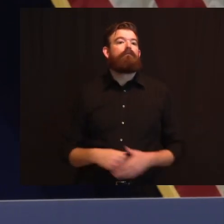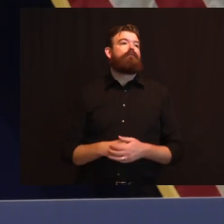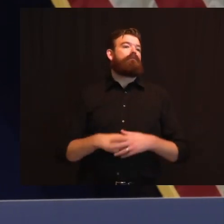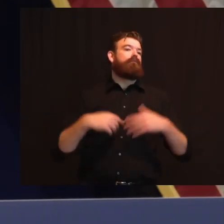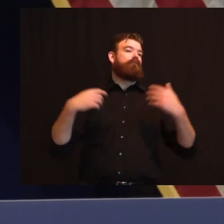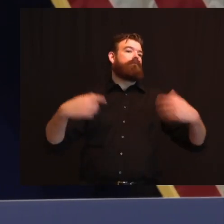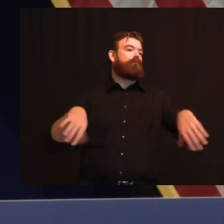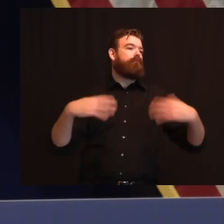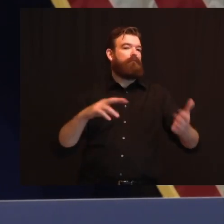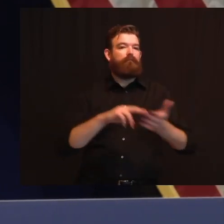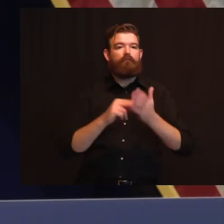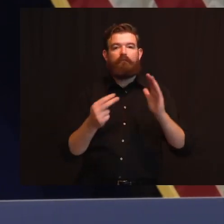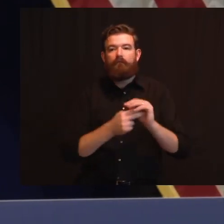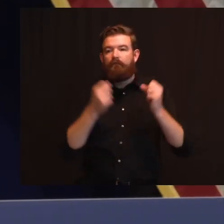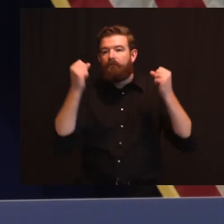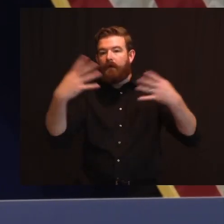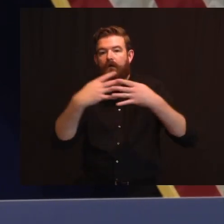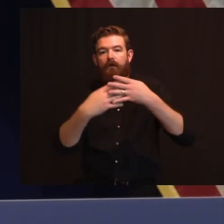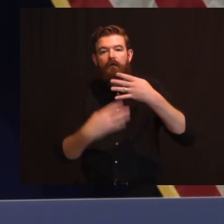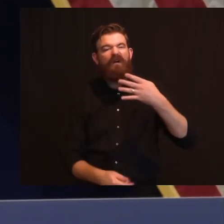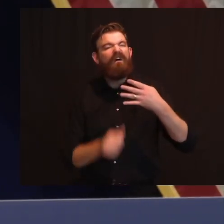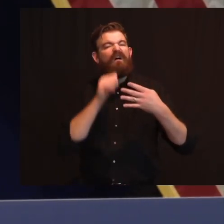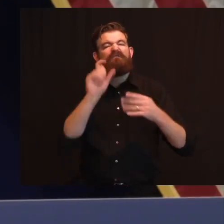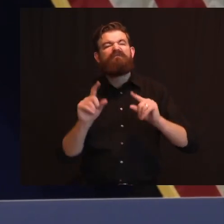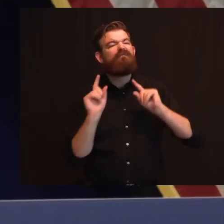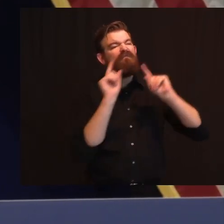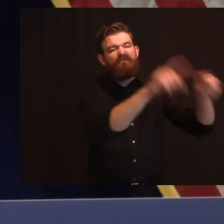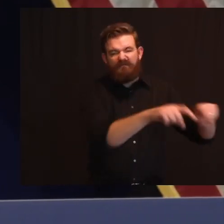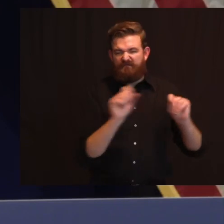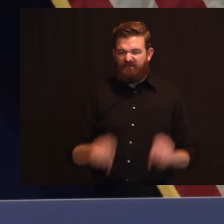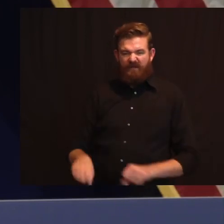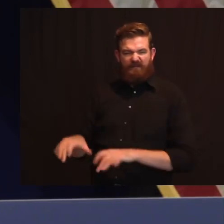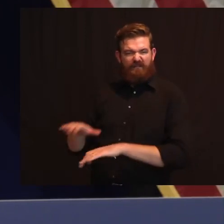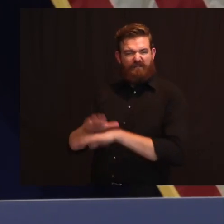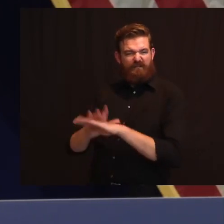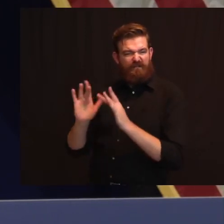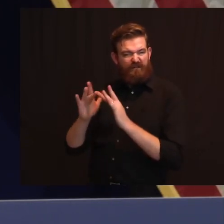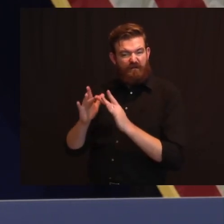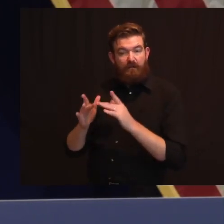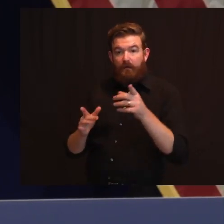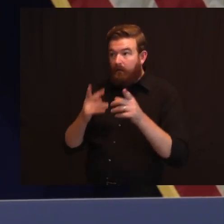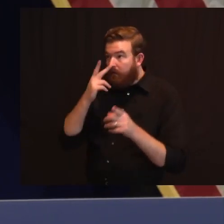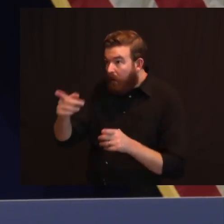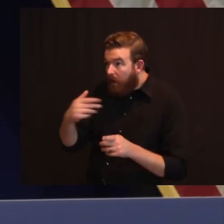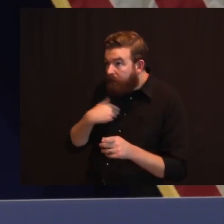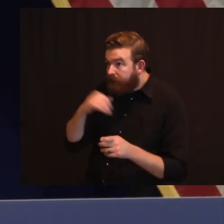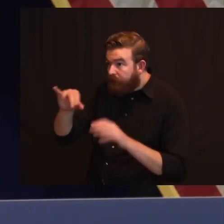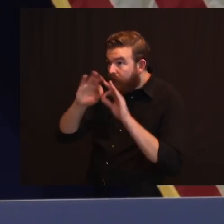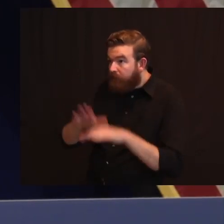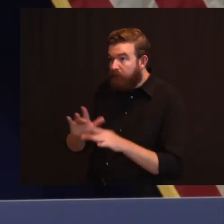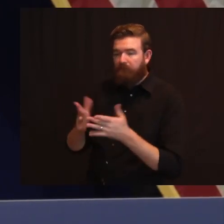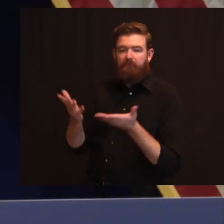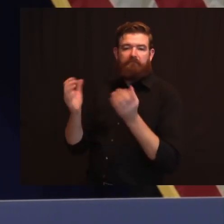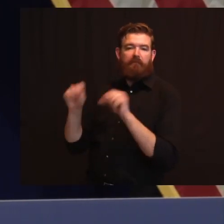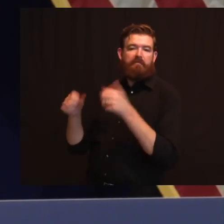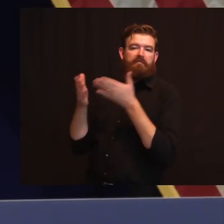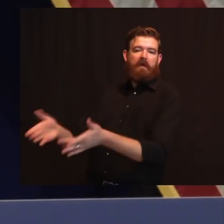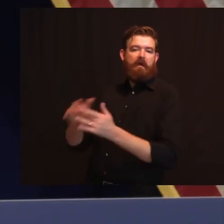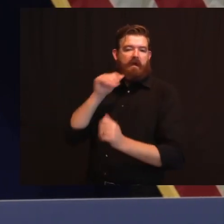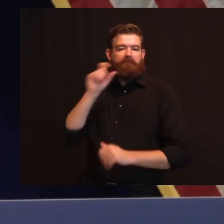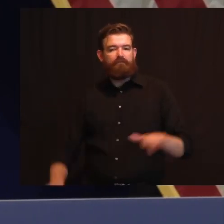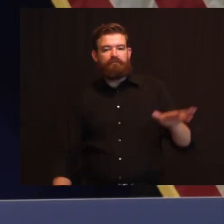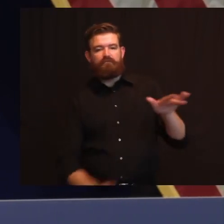few exceptions. You can even get your forms online before you come in. And every hour we are updating what agencies